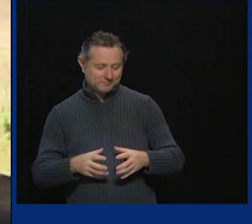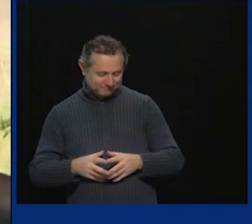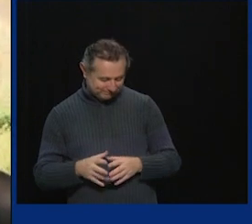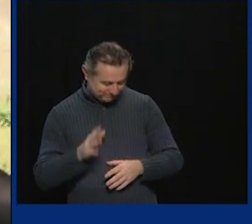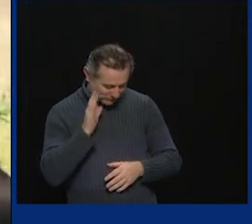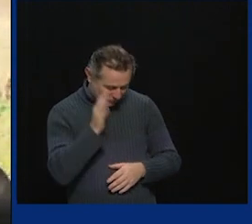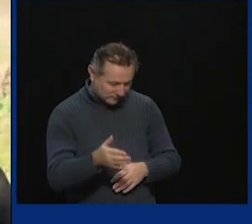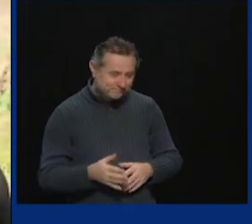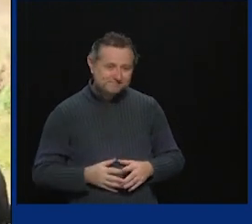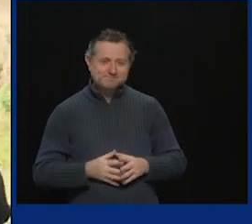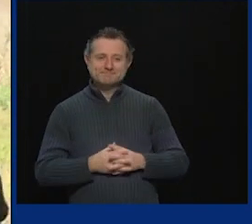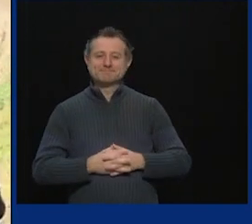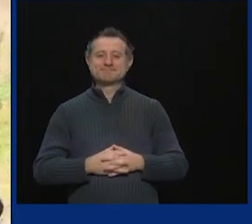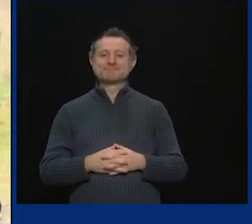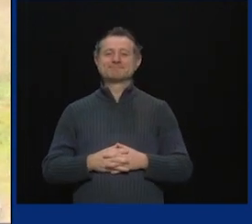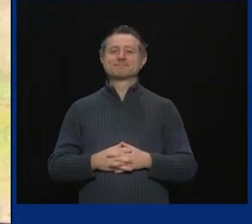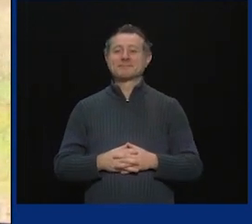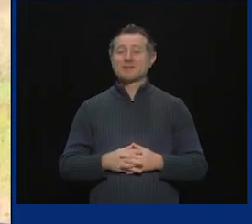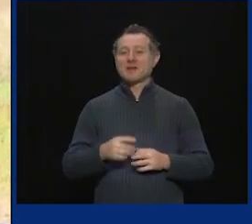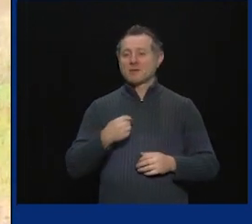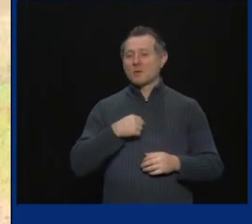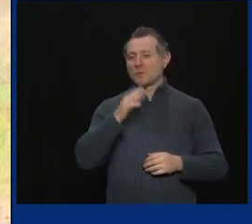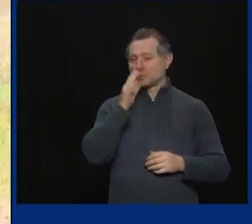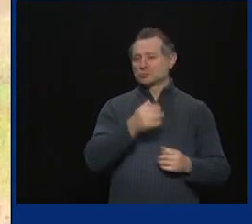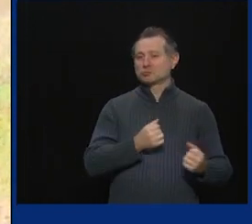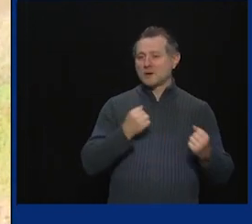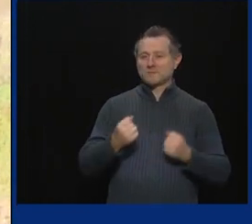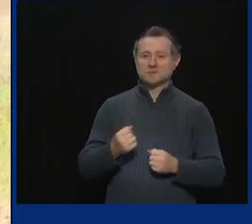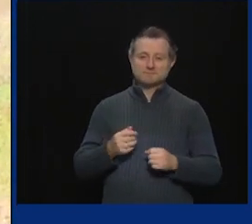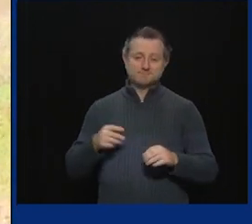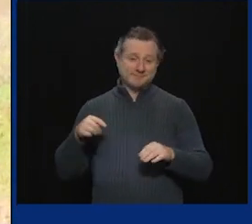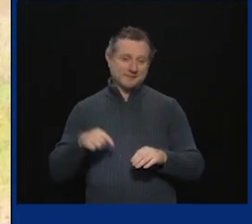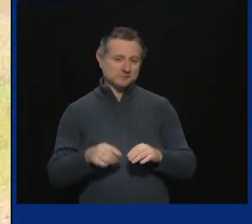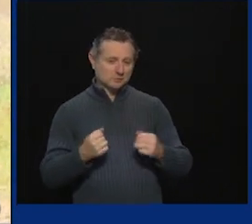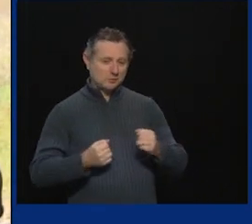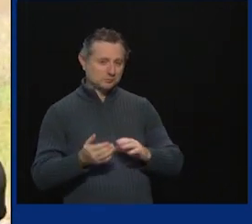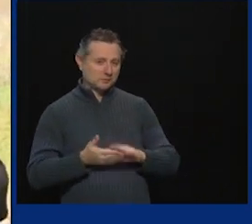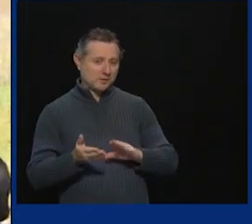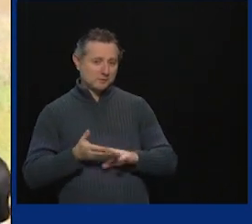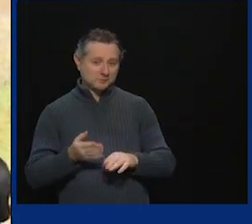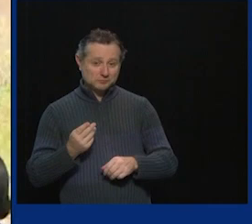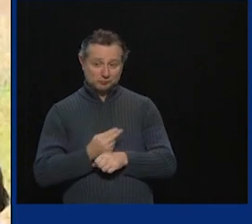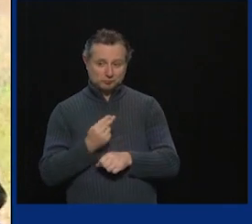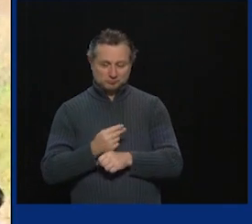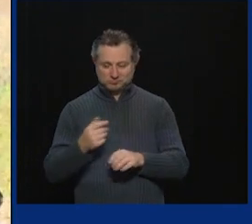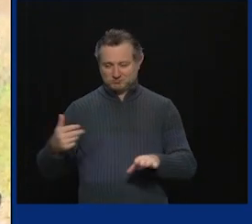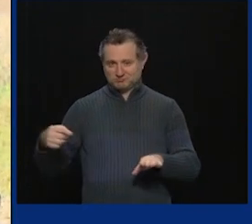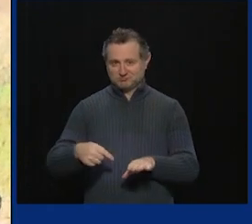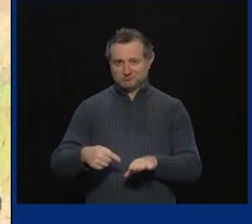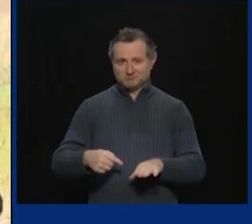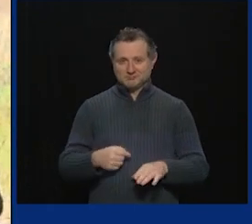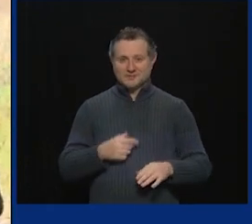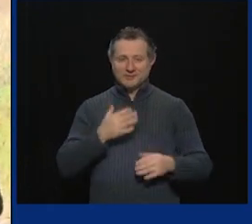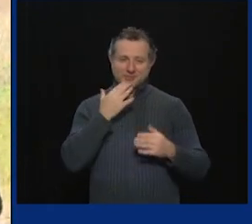vehicle, which is a hydrogen vehicle, and fill it up here. So thank you, everybody.